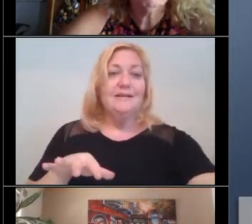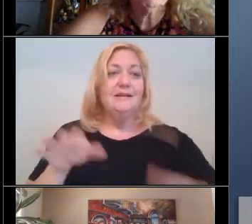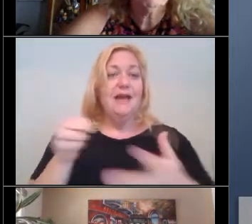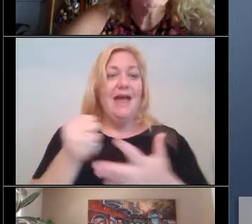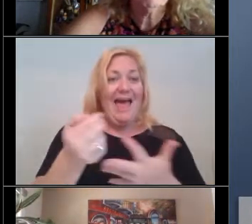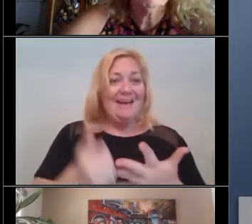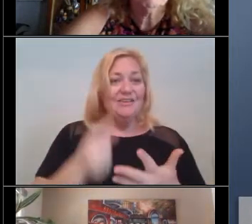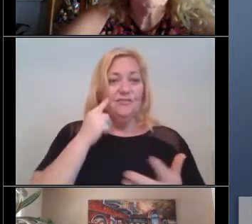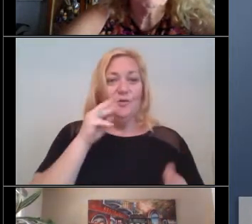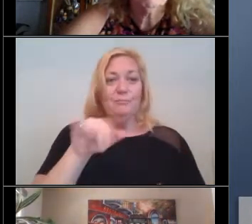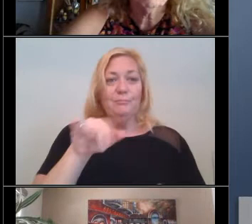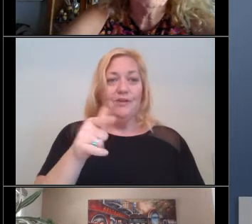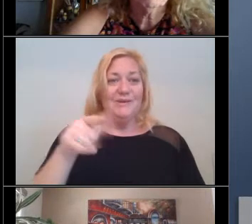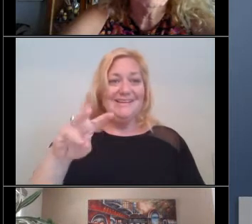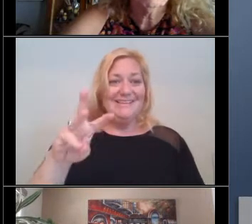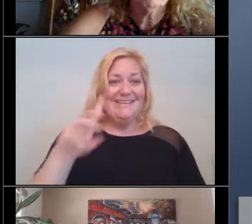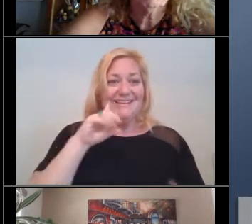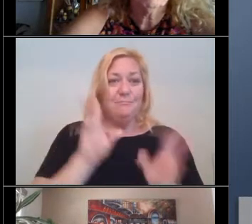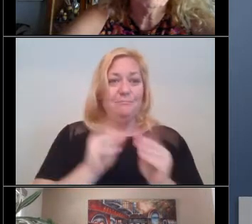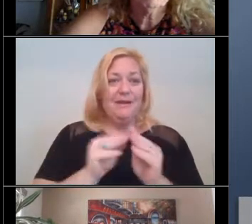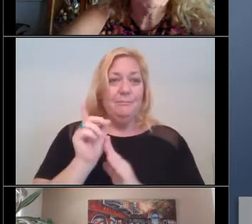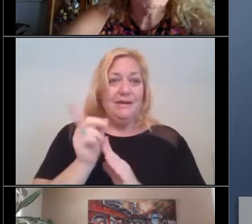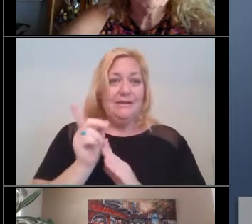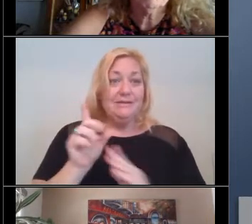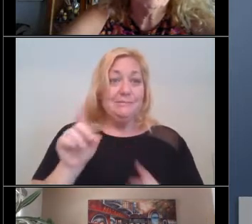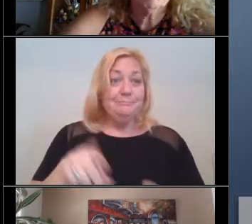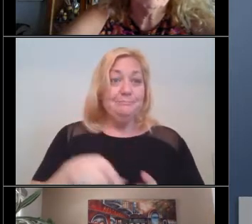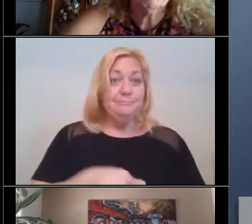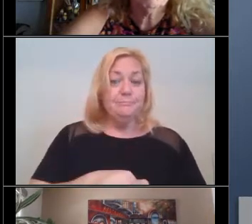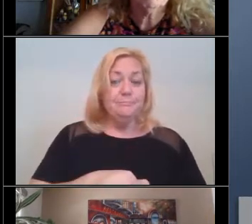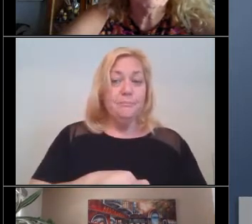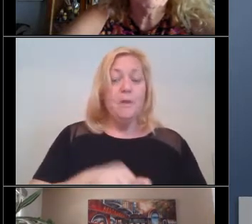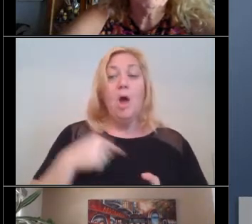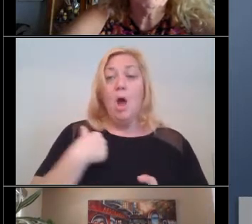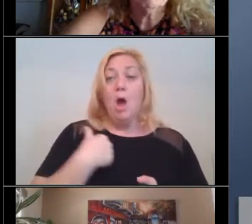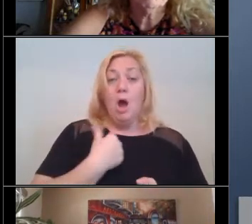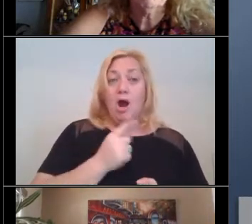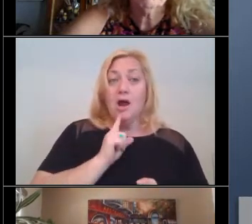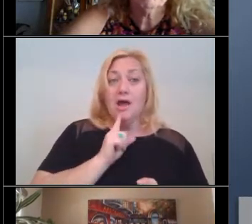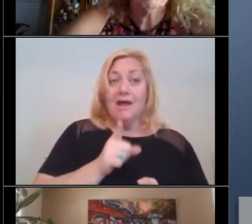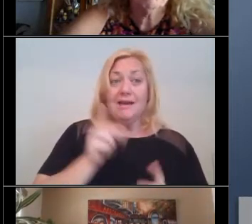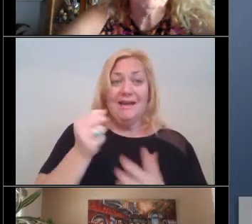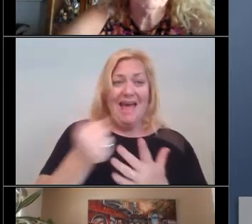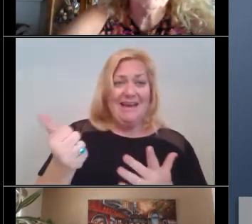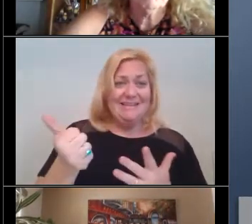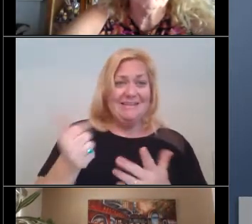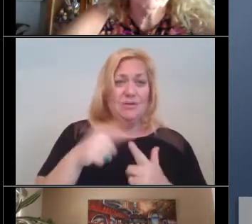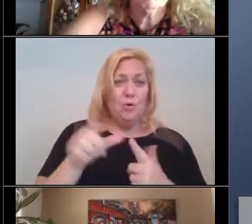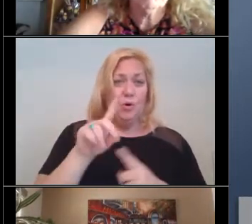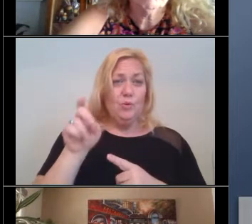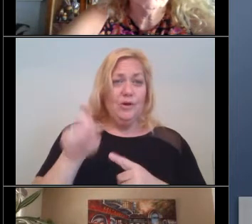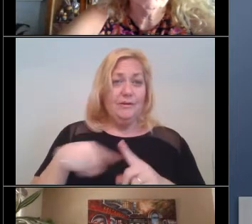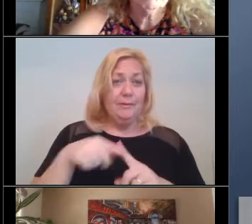May 26th Roundtable meeting minutes. Are there any edits or questions about the